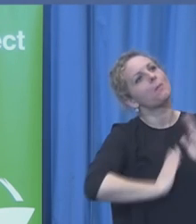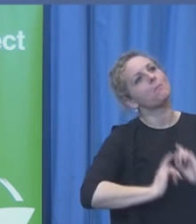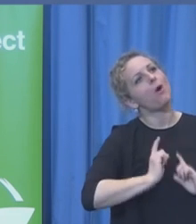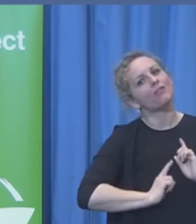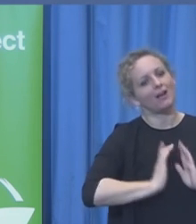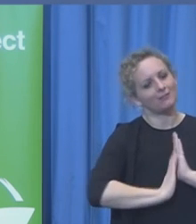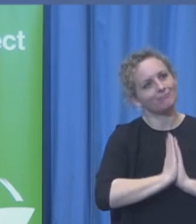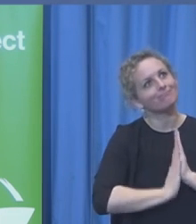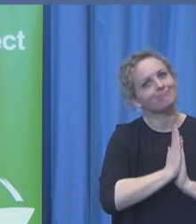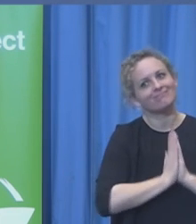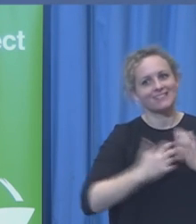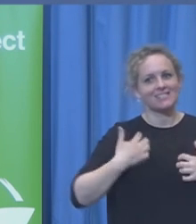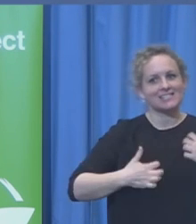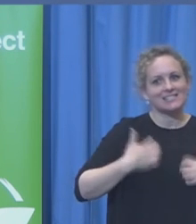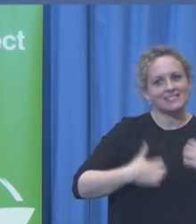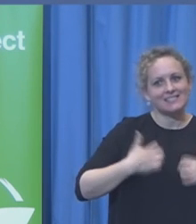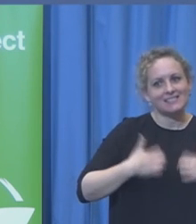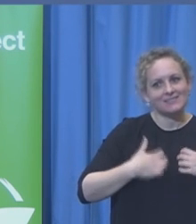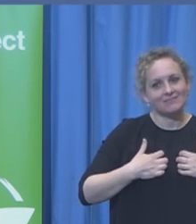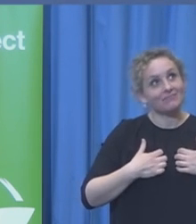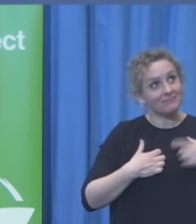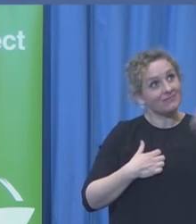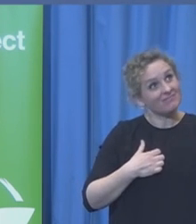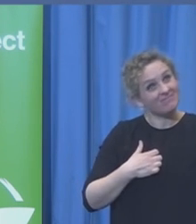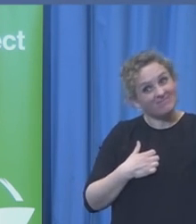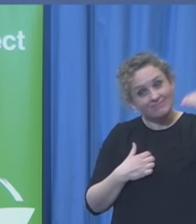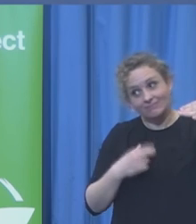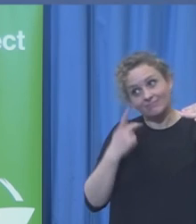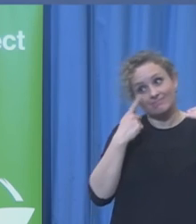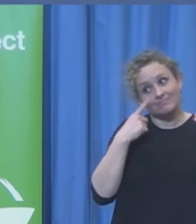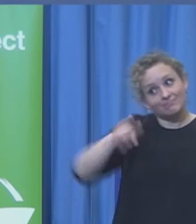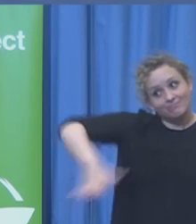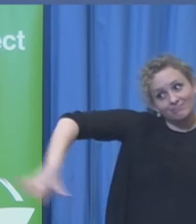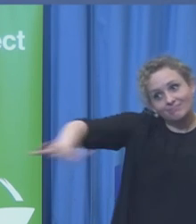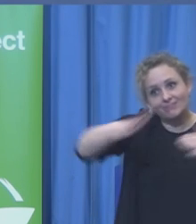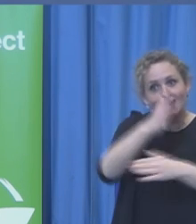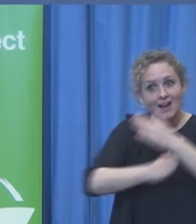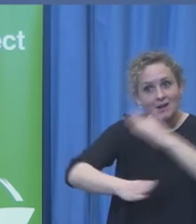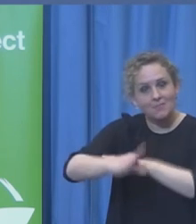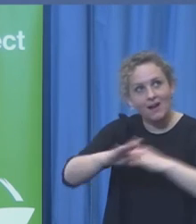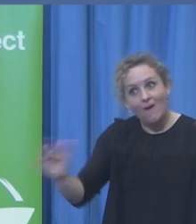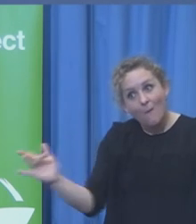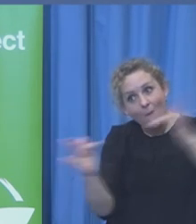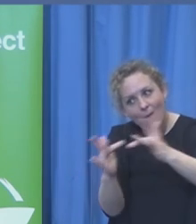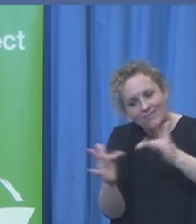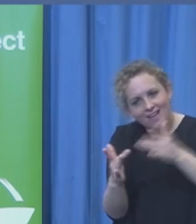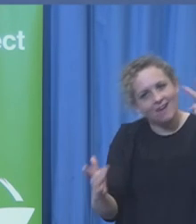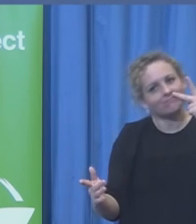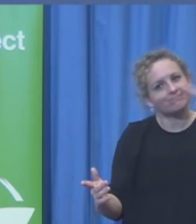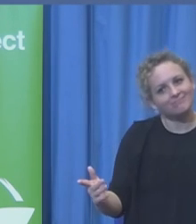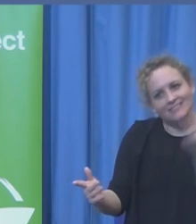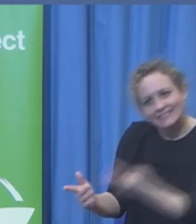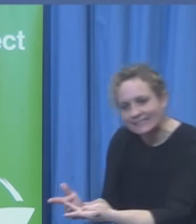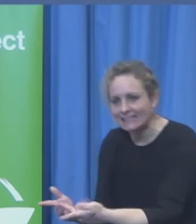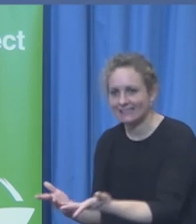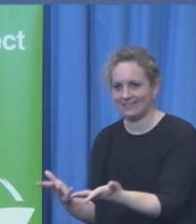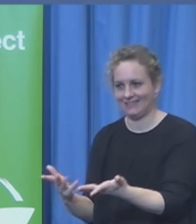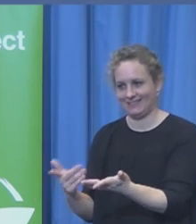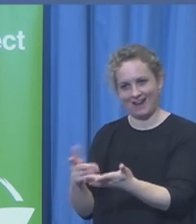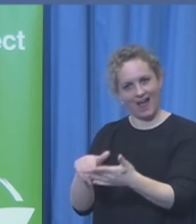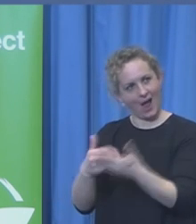contact and to try to employ a person